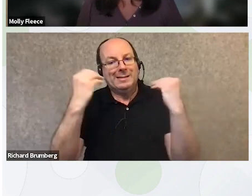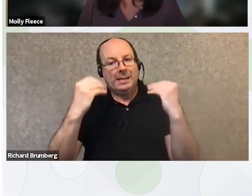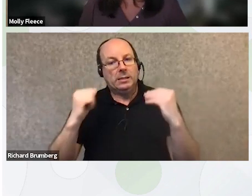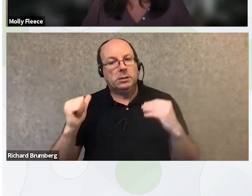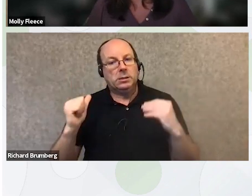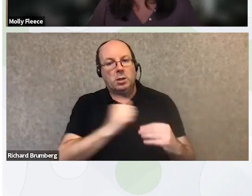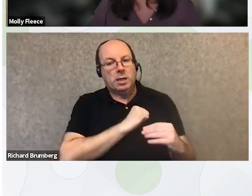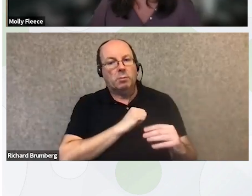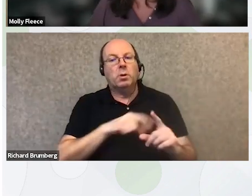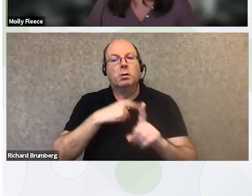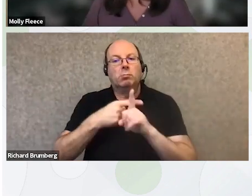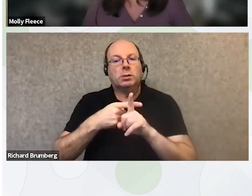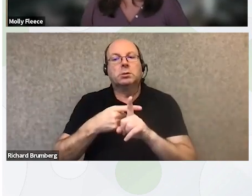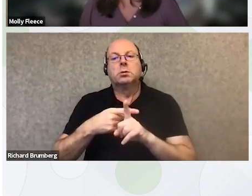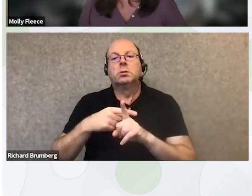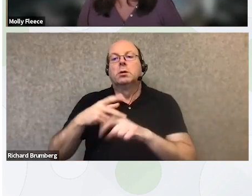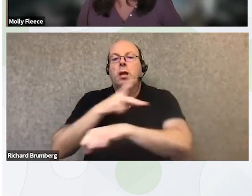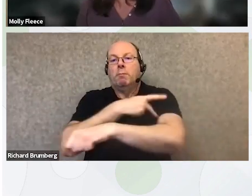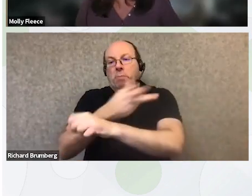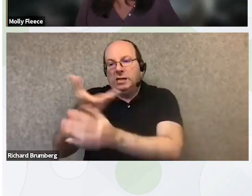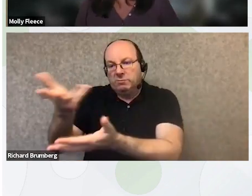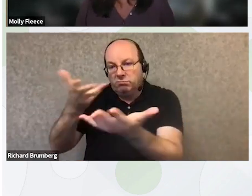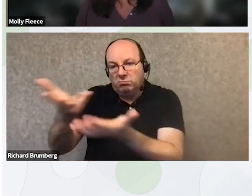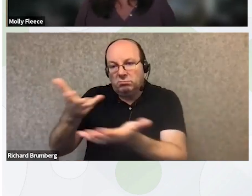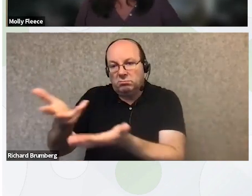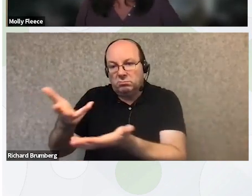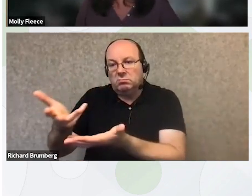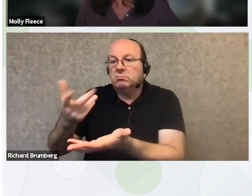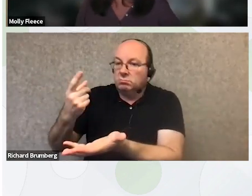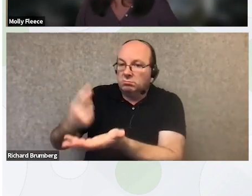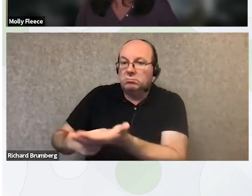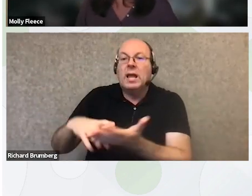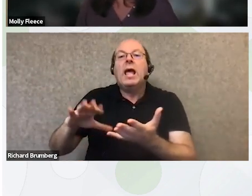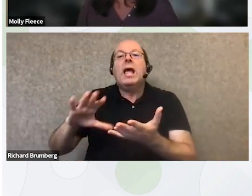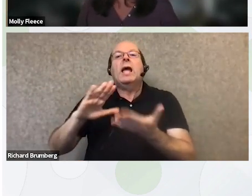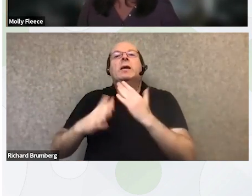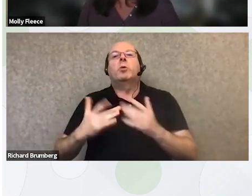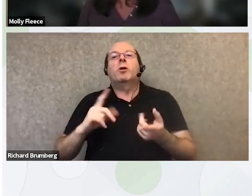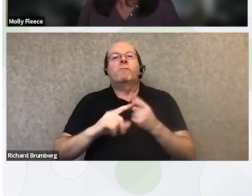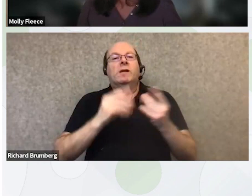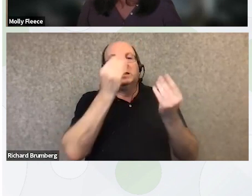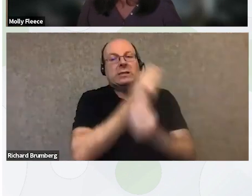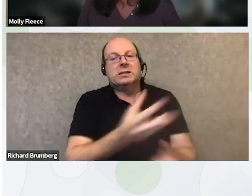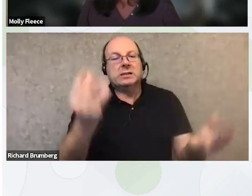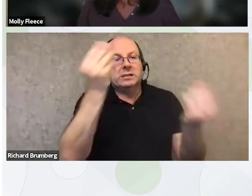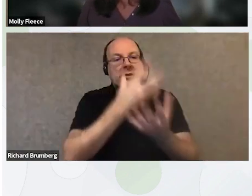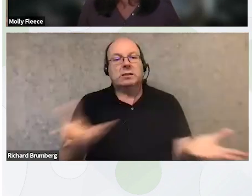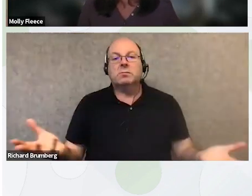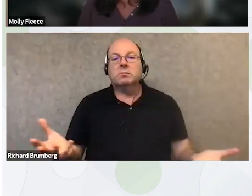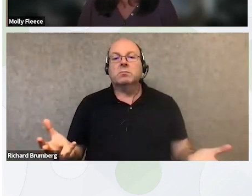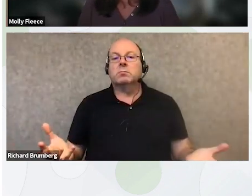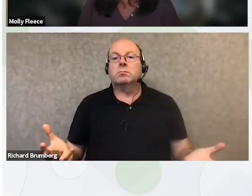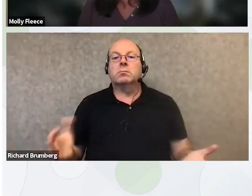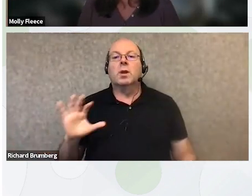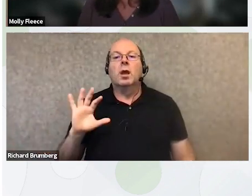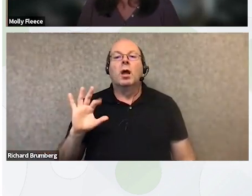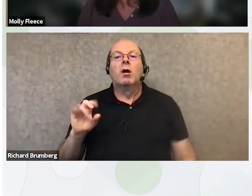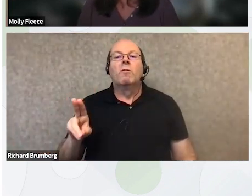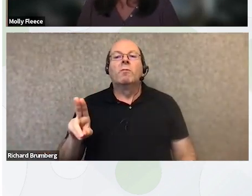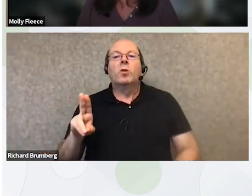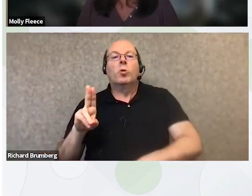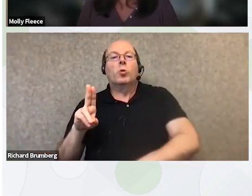to have conversations with our patients, as well as our friends in the community. So for